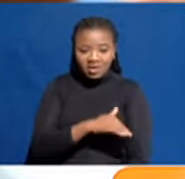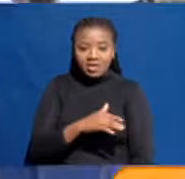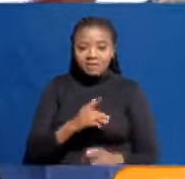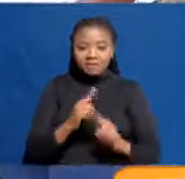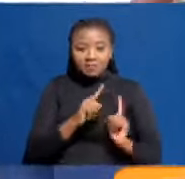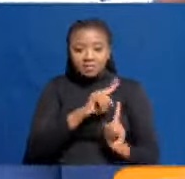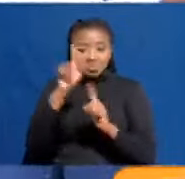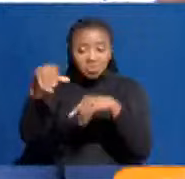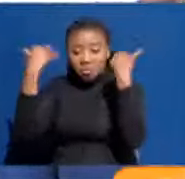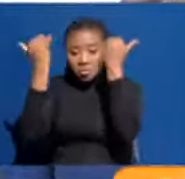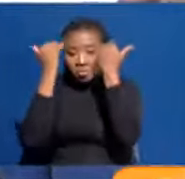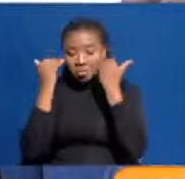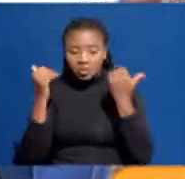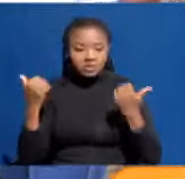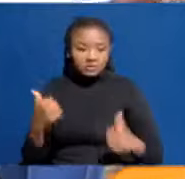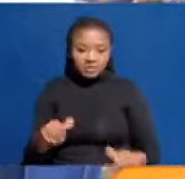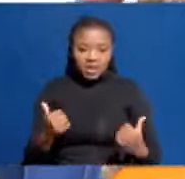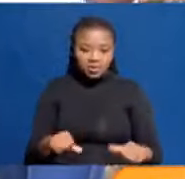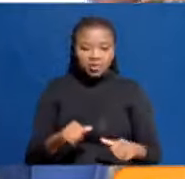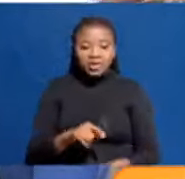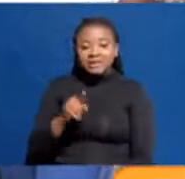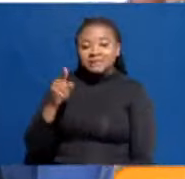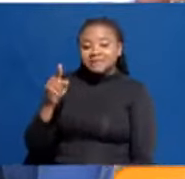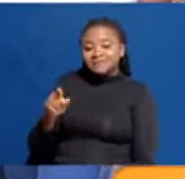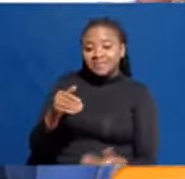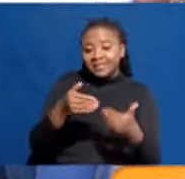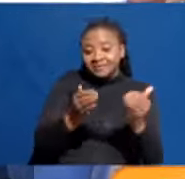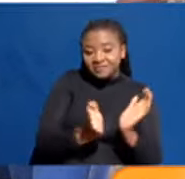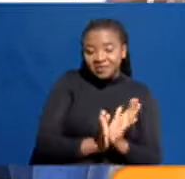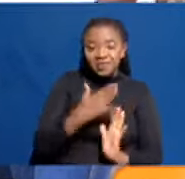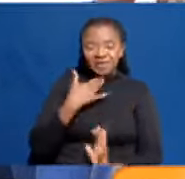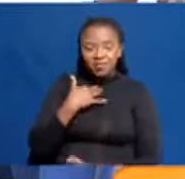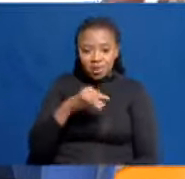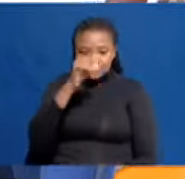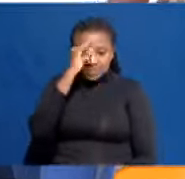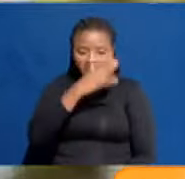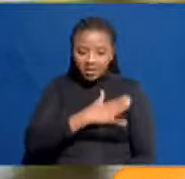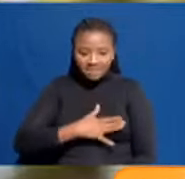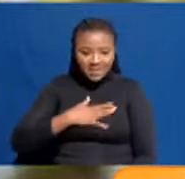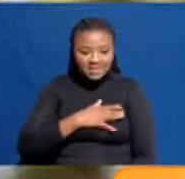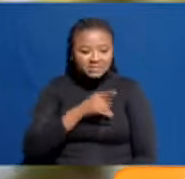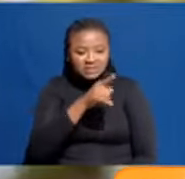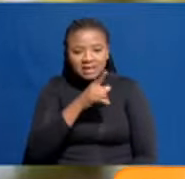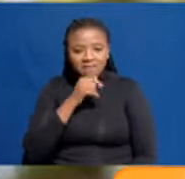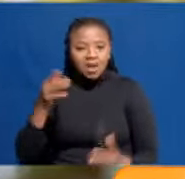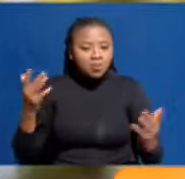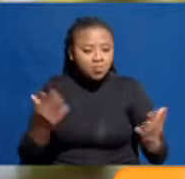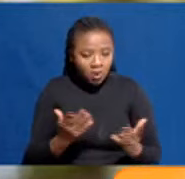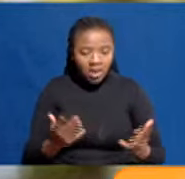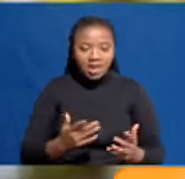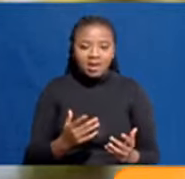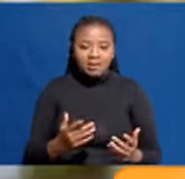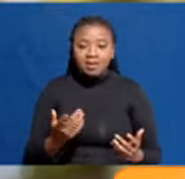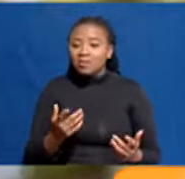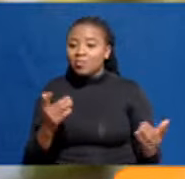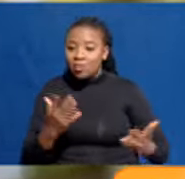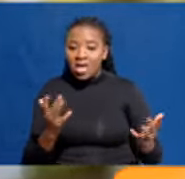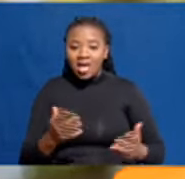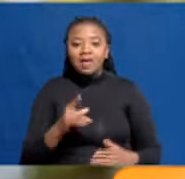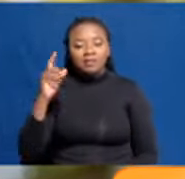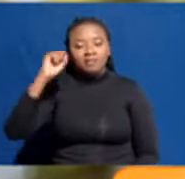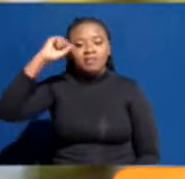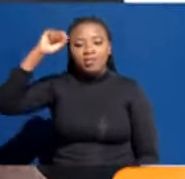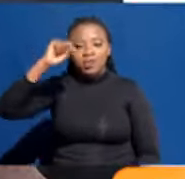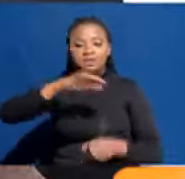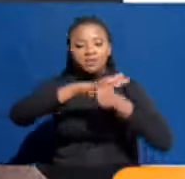in court. The family wants the government to produce their kin, whose whereabouts are unknown, while maintaining that he's a victim of political